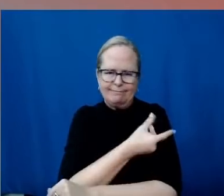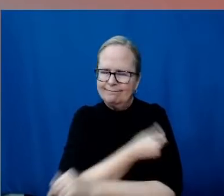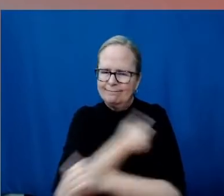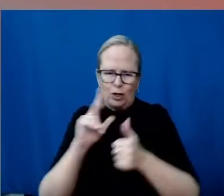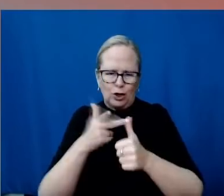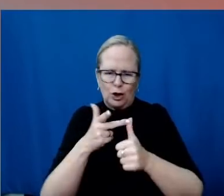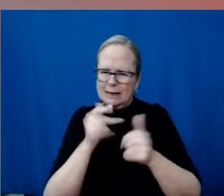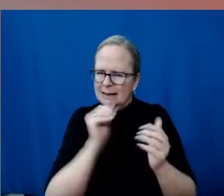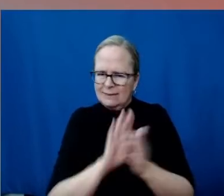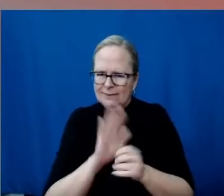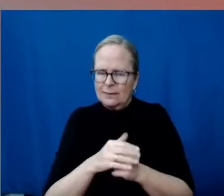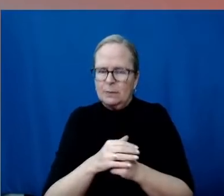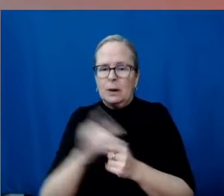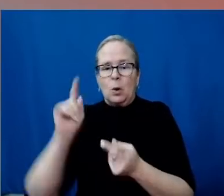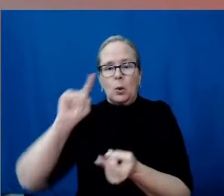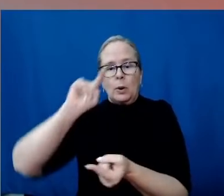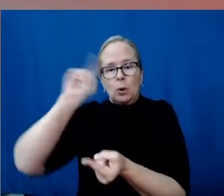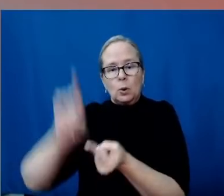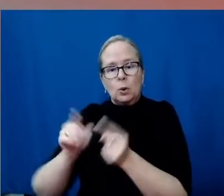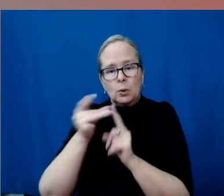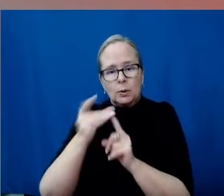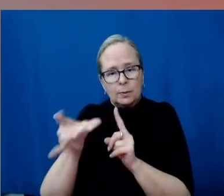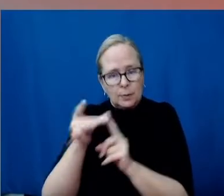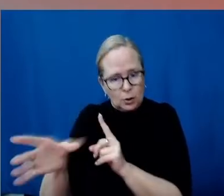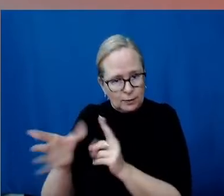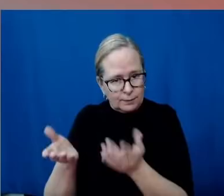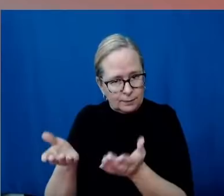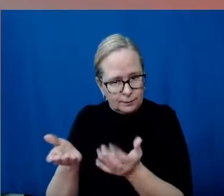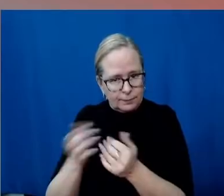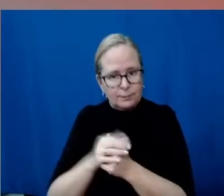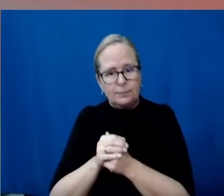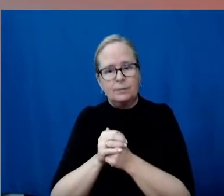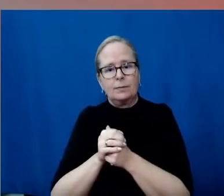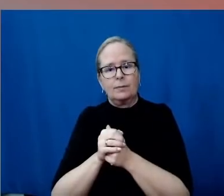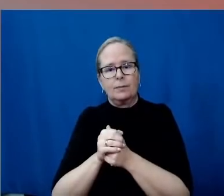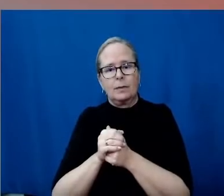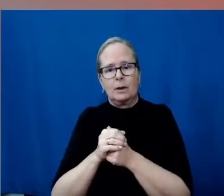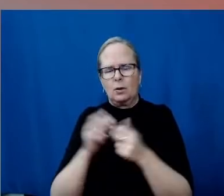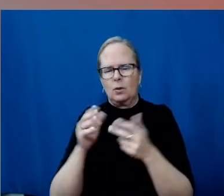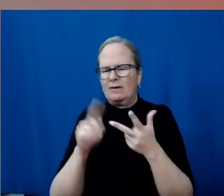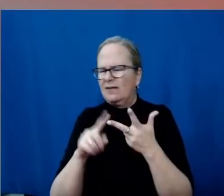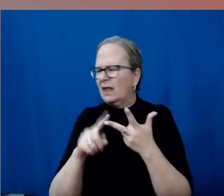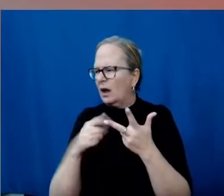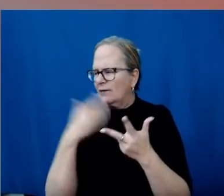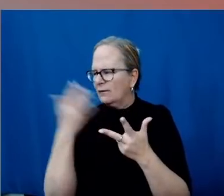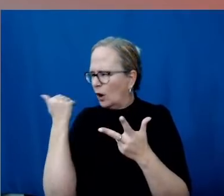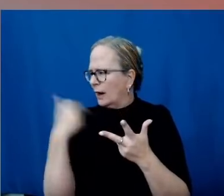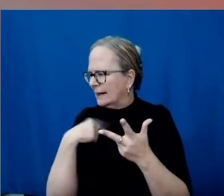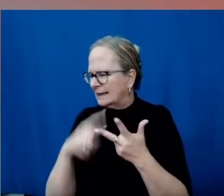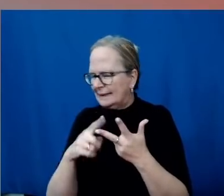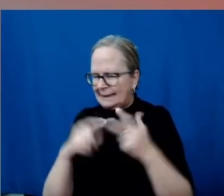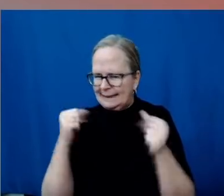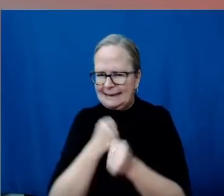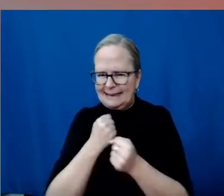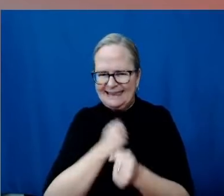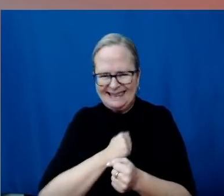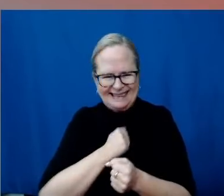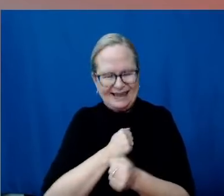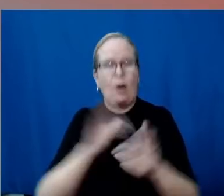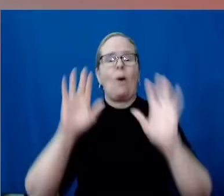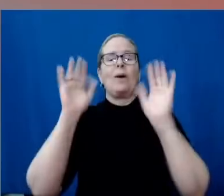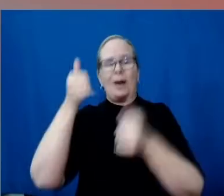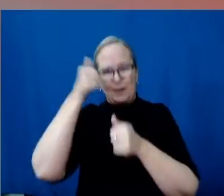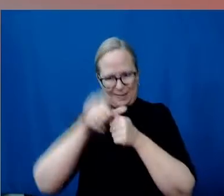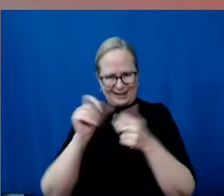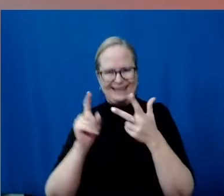the uptake is less than we want, and it's going to decrease transmission. And whatever that third thing is, I forgot to,